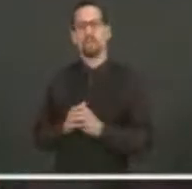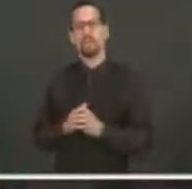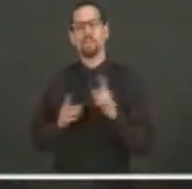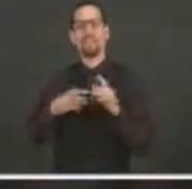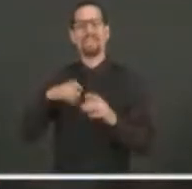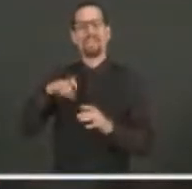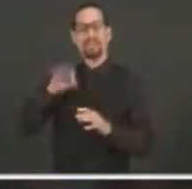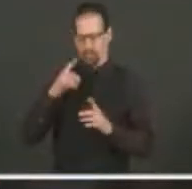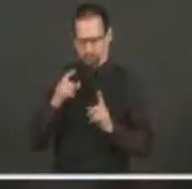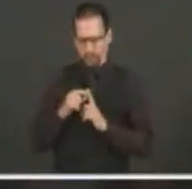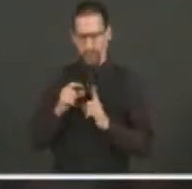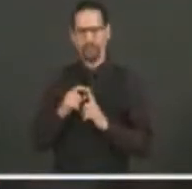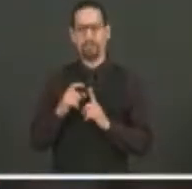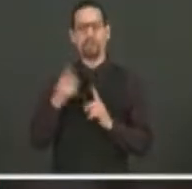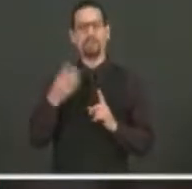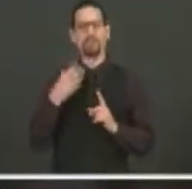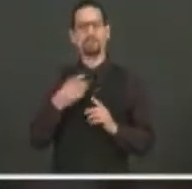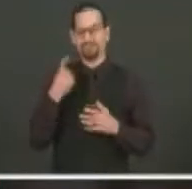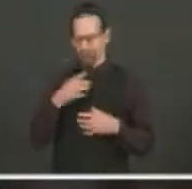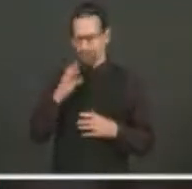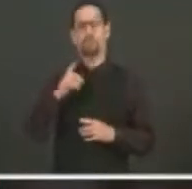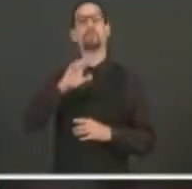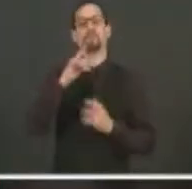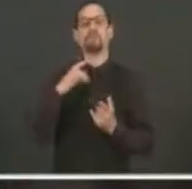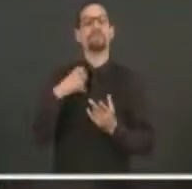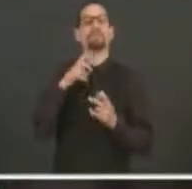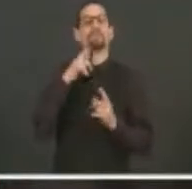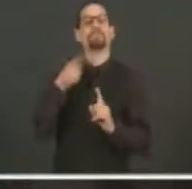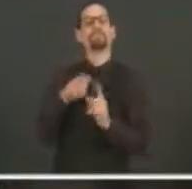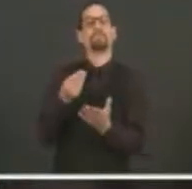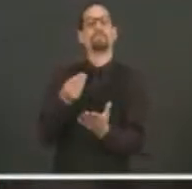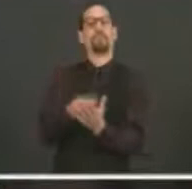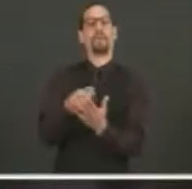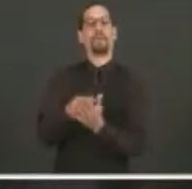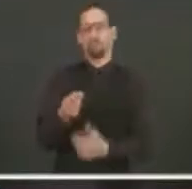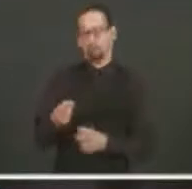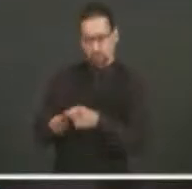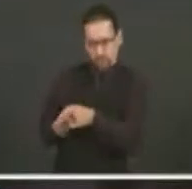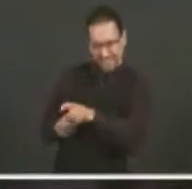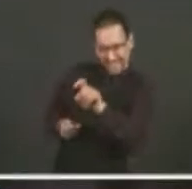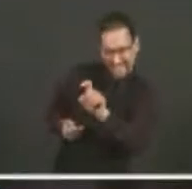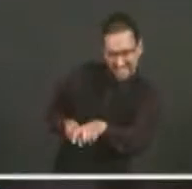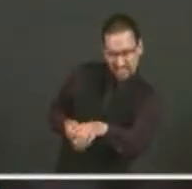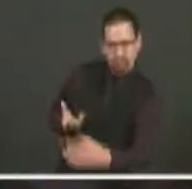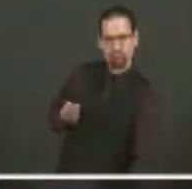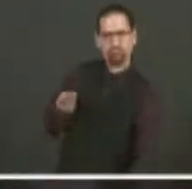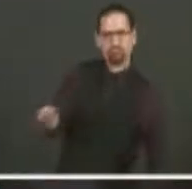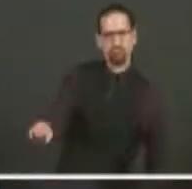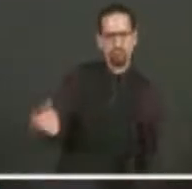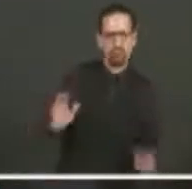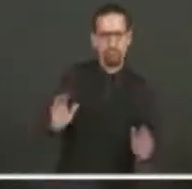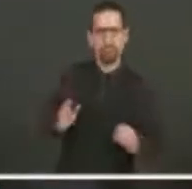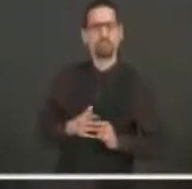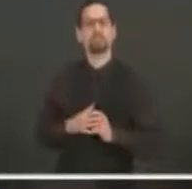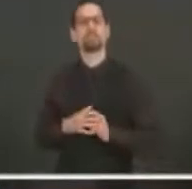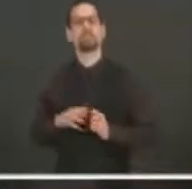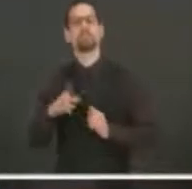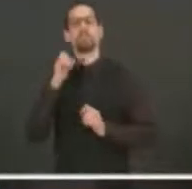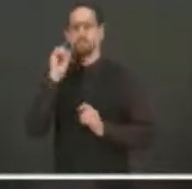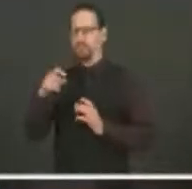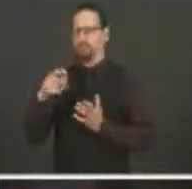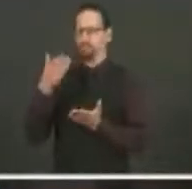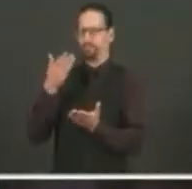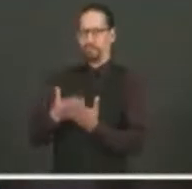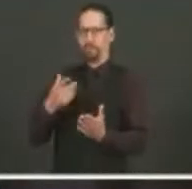distributing the money. It's on the basis of need. So you have to demonstrate that you have need. You have to demonstrate that you've been